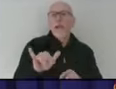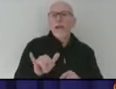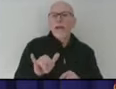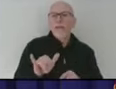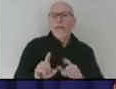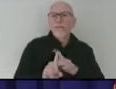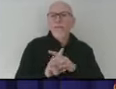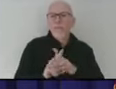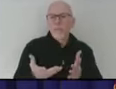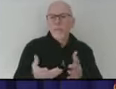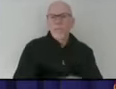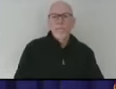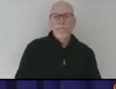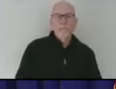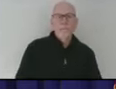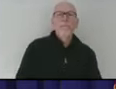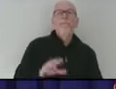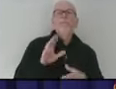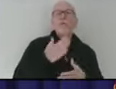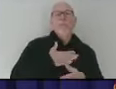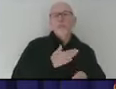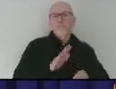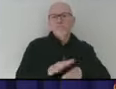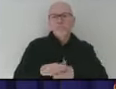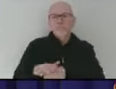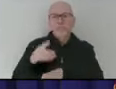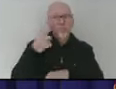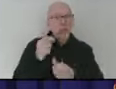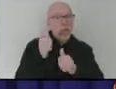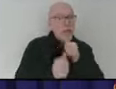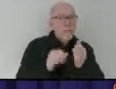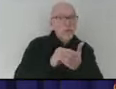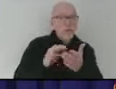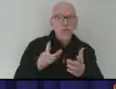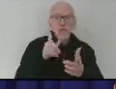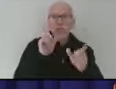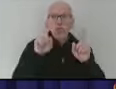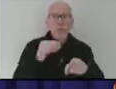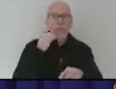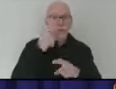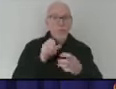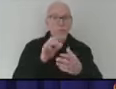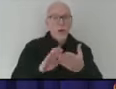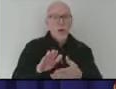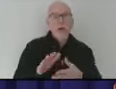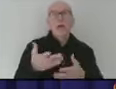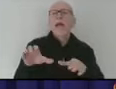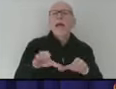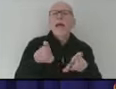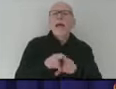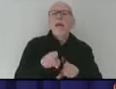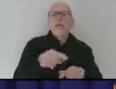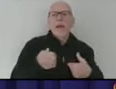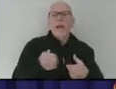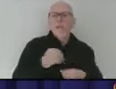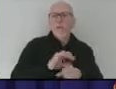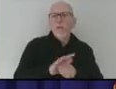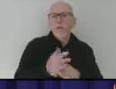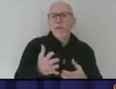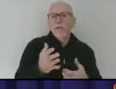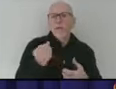positive. So my guidance to every student coming home is this: behave as if you have COVID or have